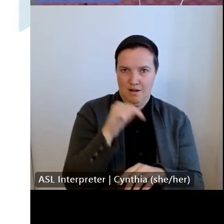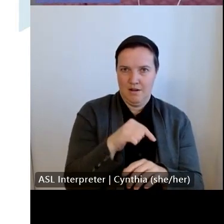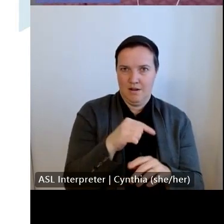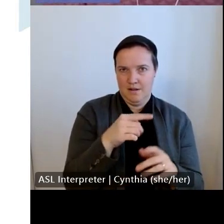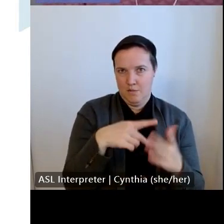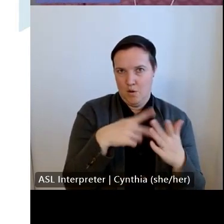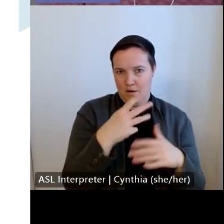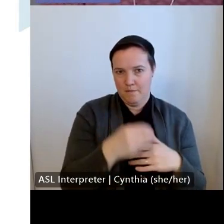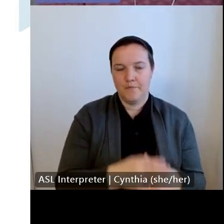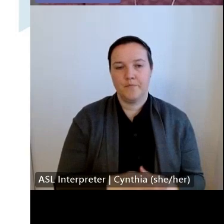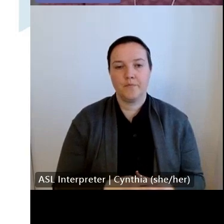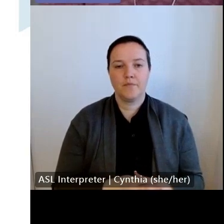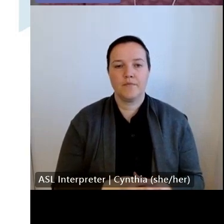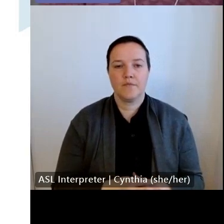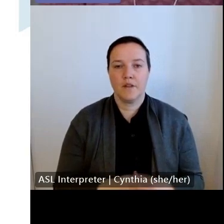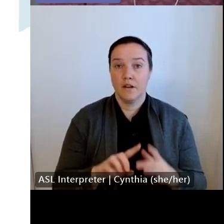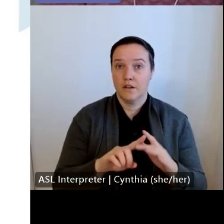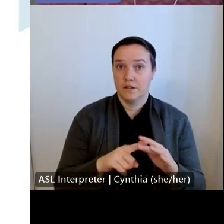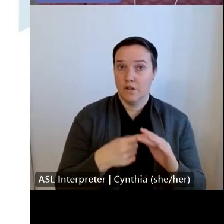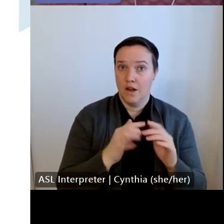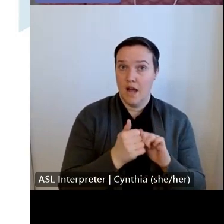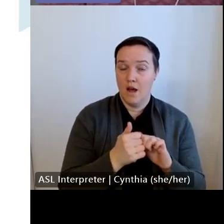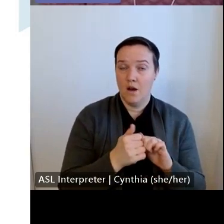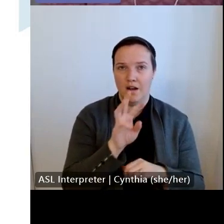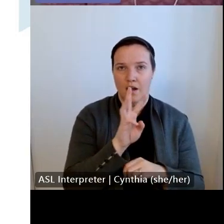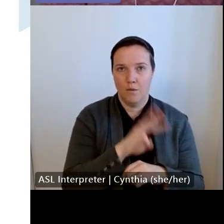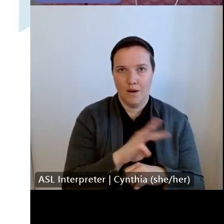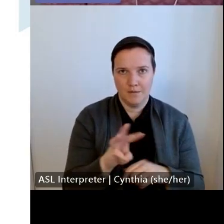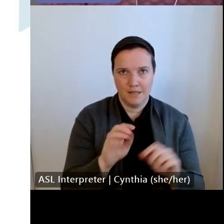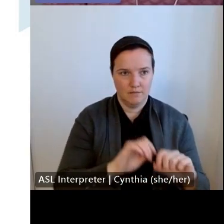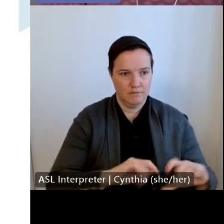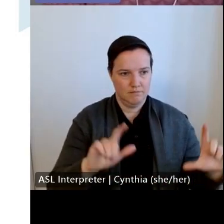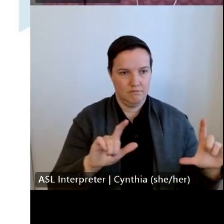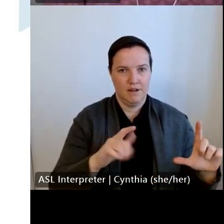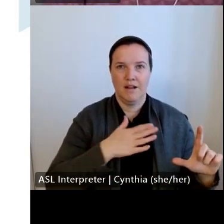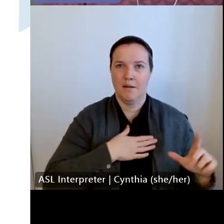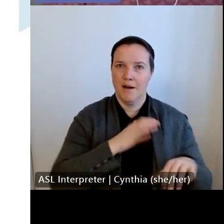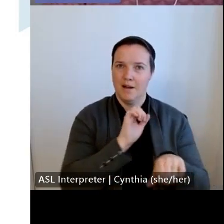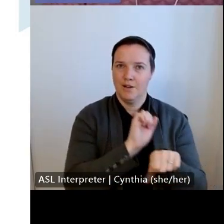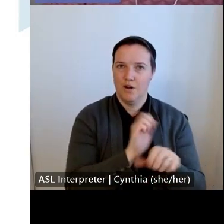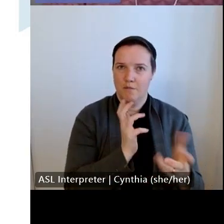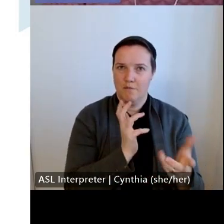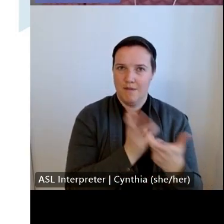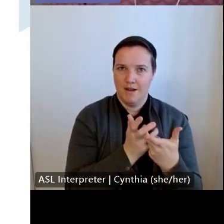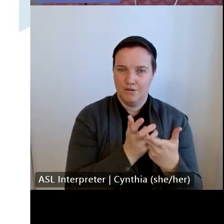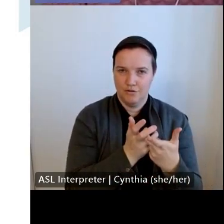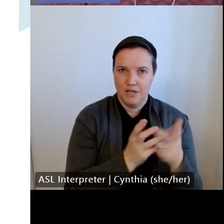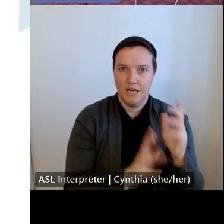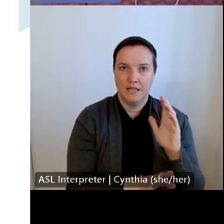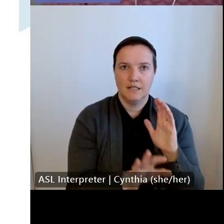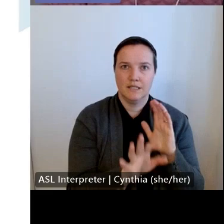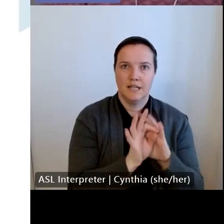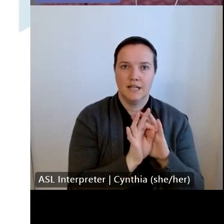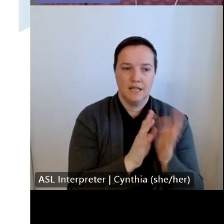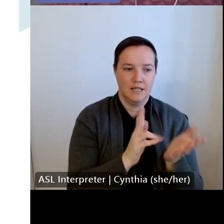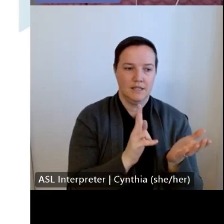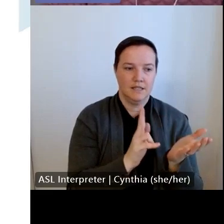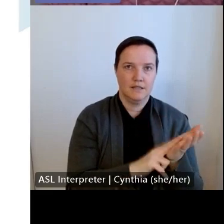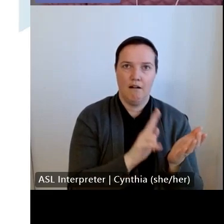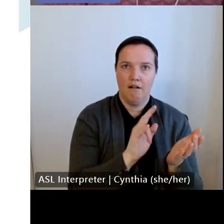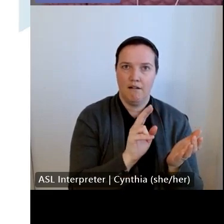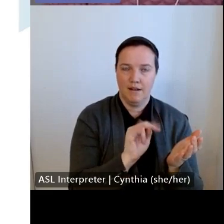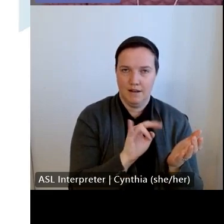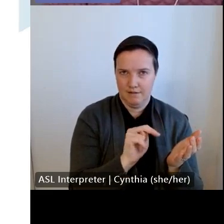get started? You start by visiting our website, My Job Match, selecting to sign in as a